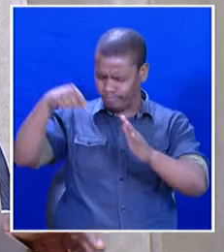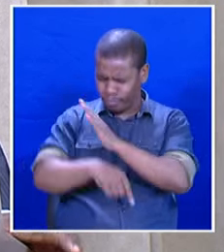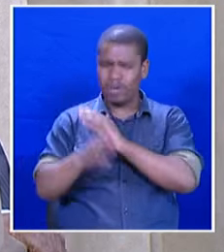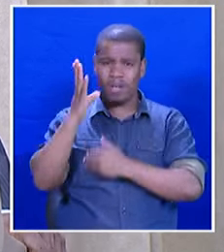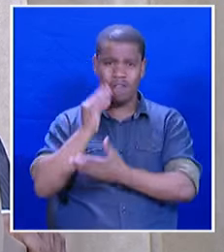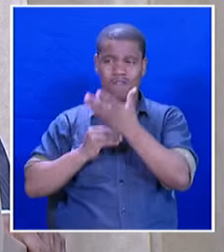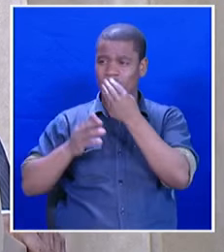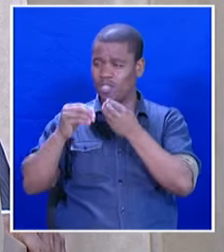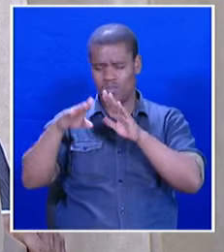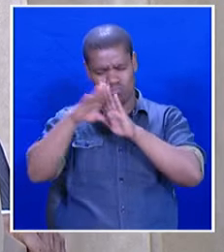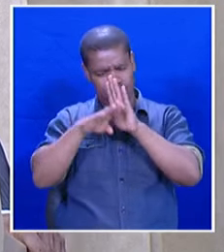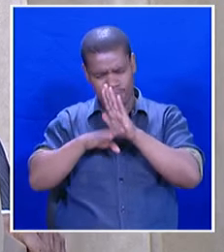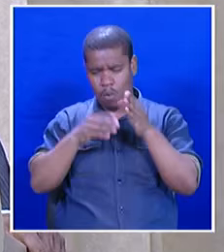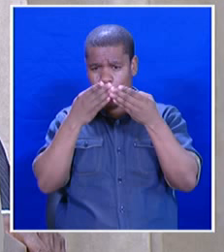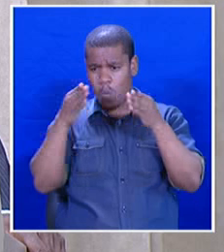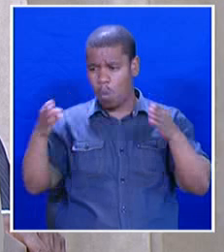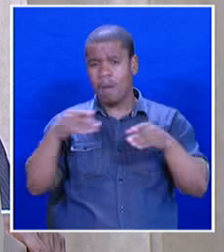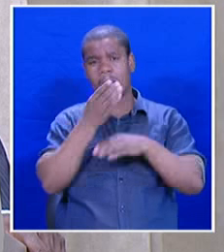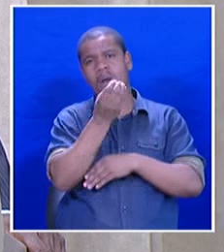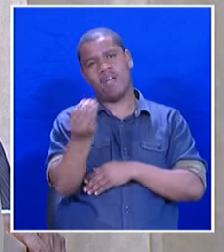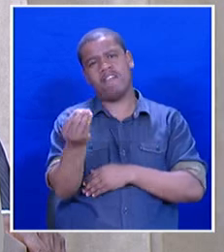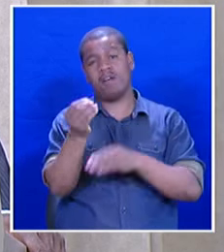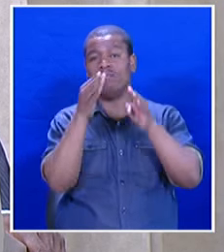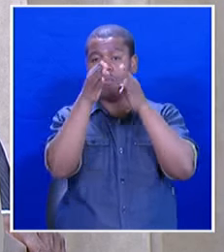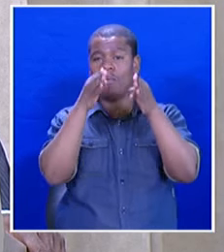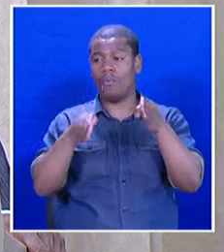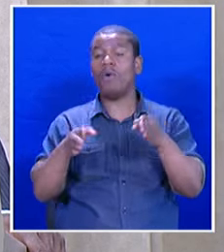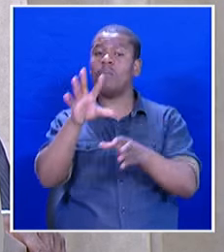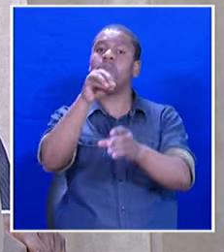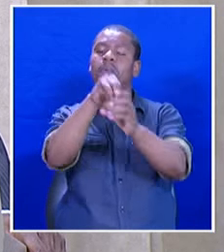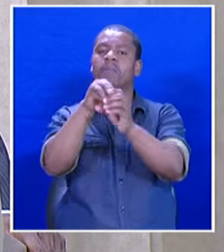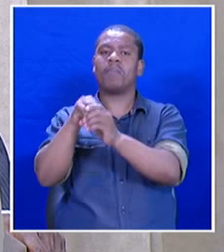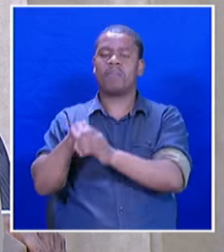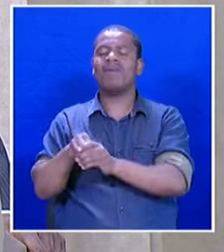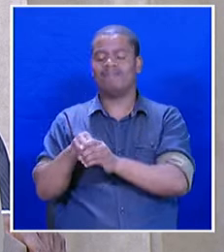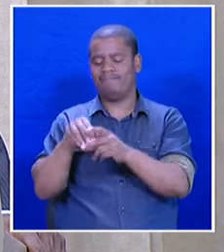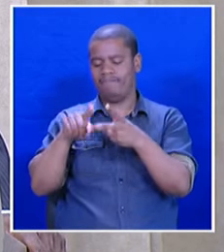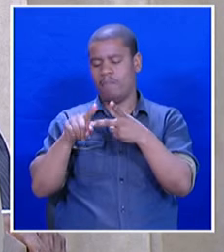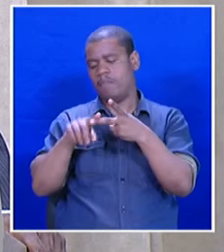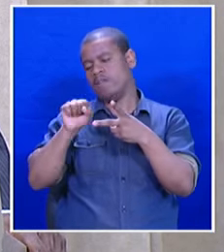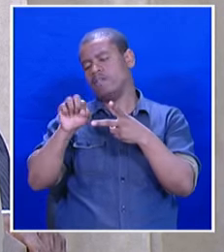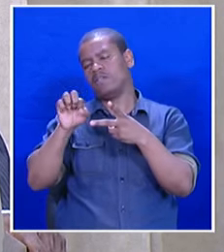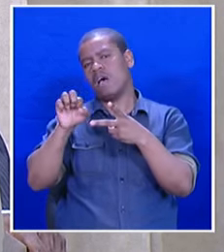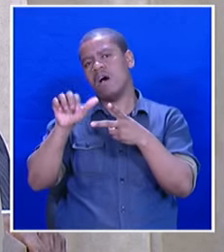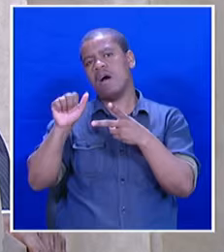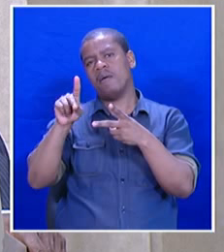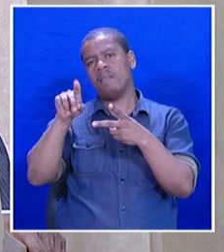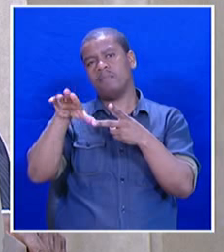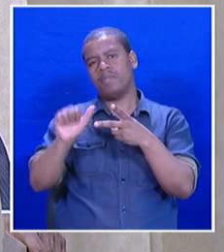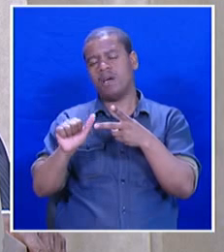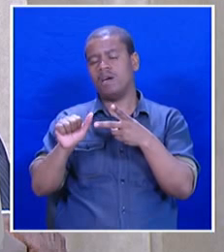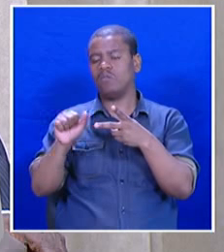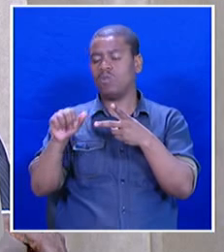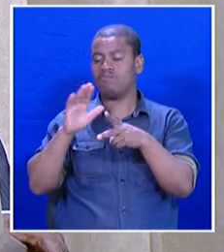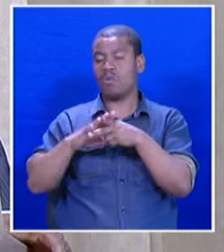that they are involved in. And SAPDA would will assume responsibility for